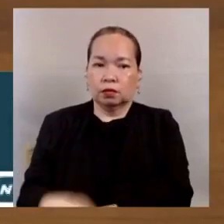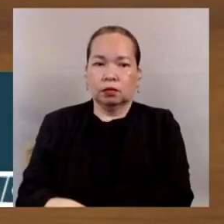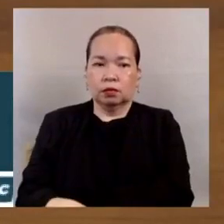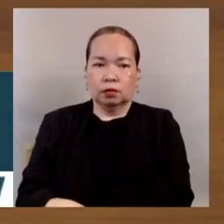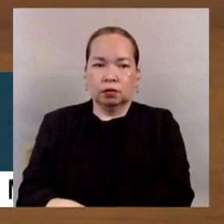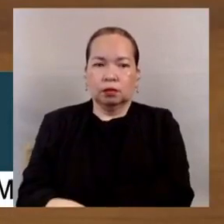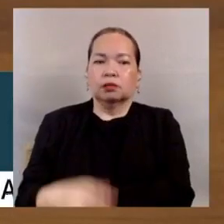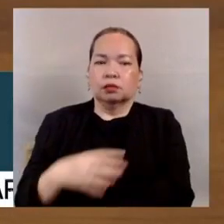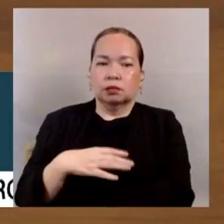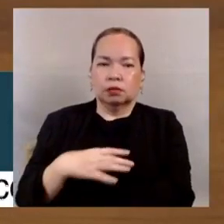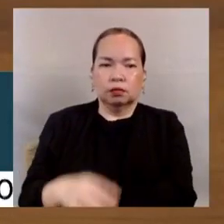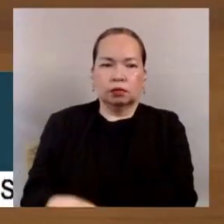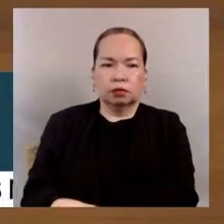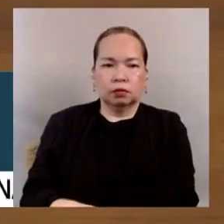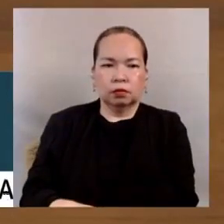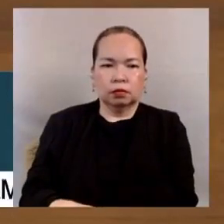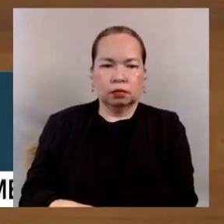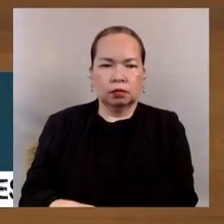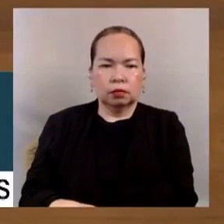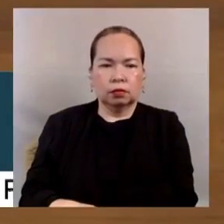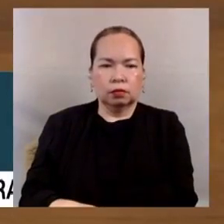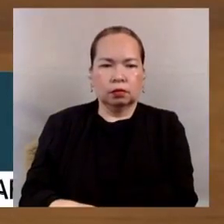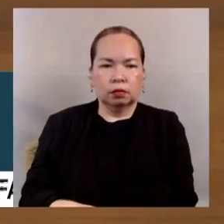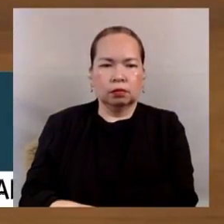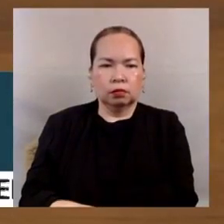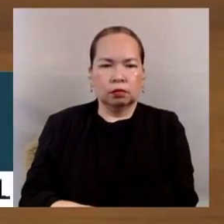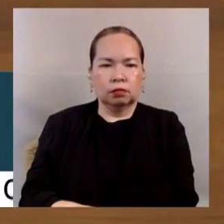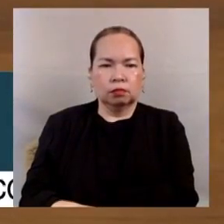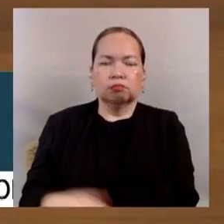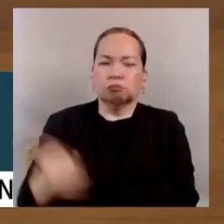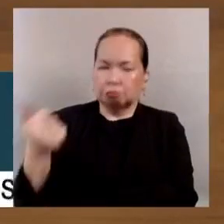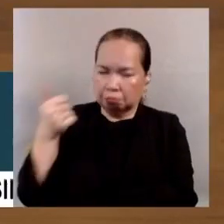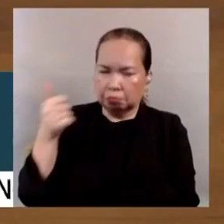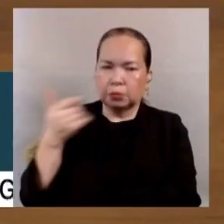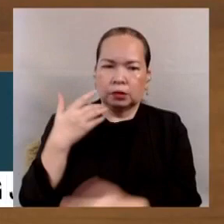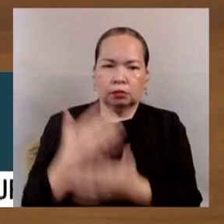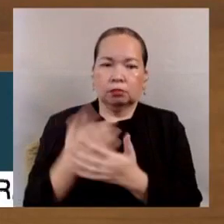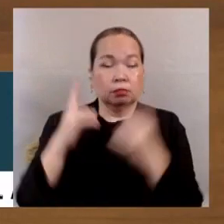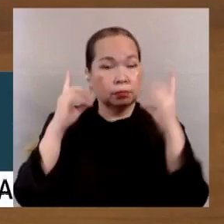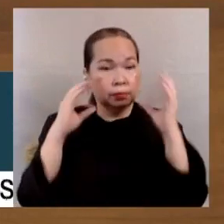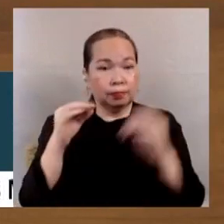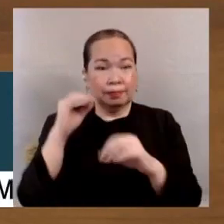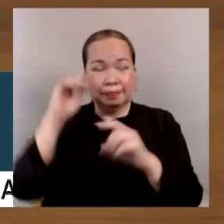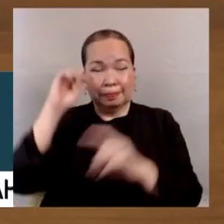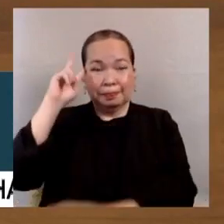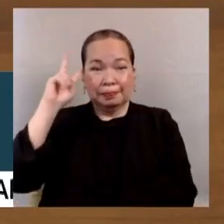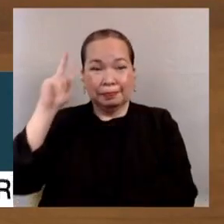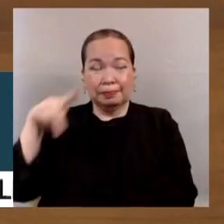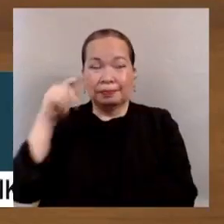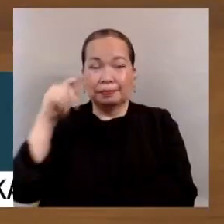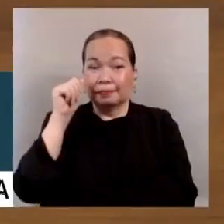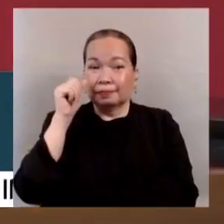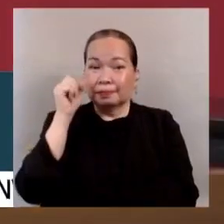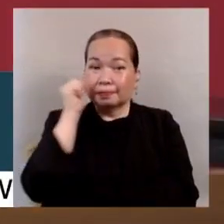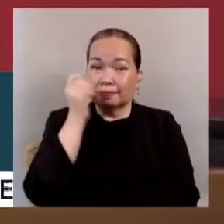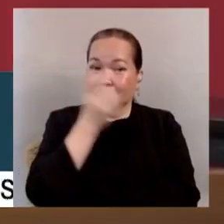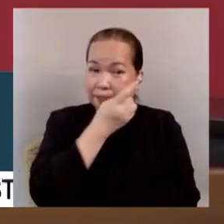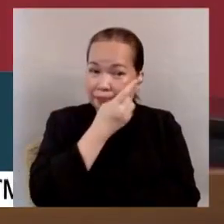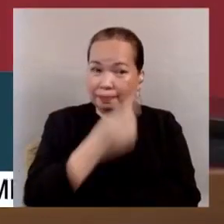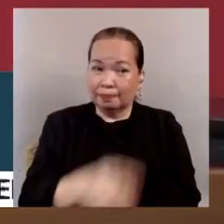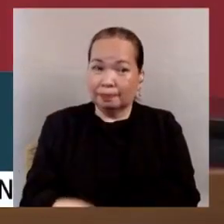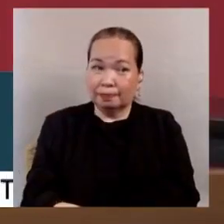her confidential funds anymore, while standing by the administration's unity team of the Vice President and President Ferdinand Marcos Jr.,